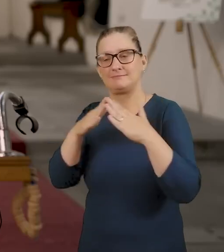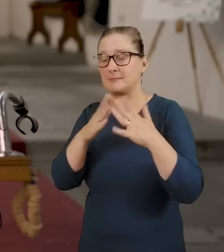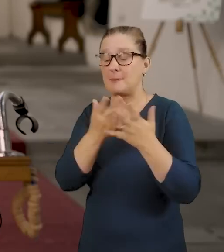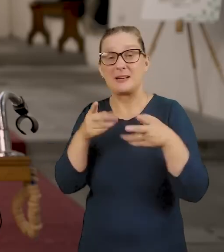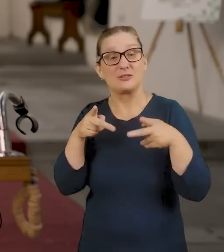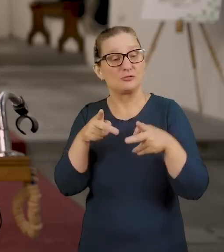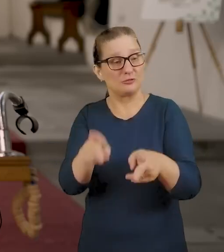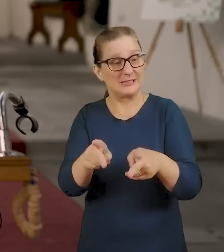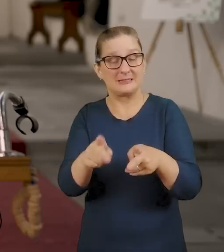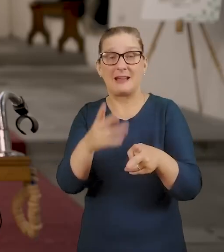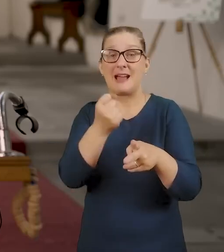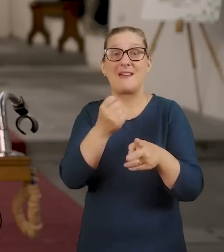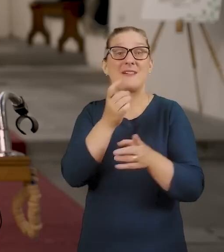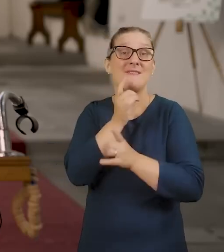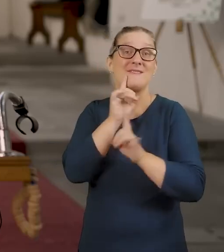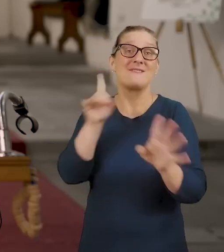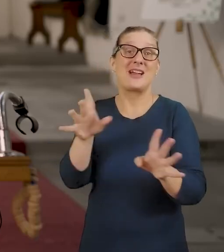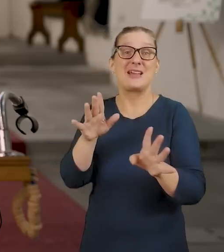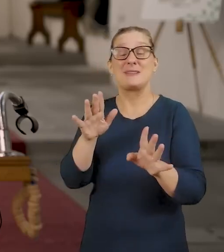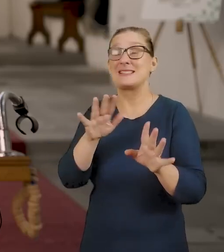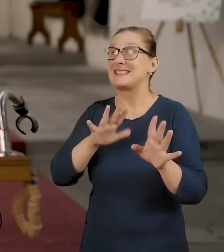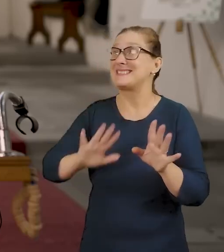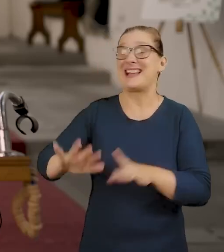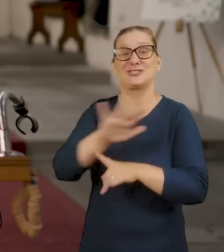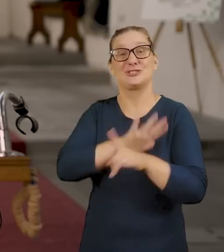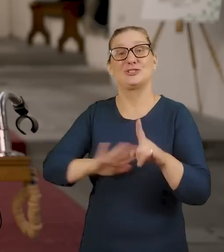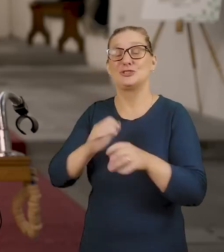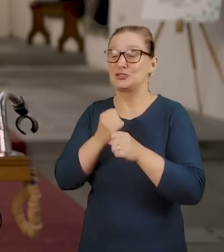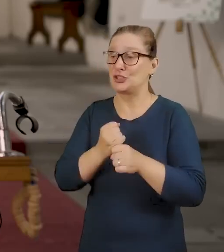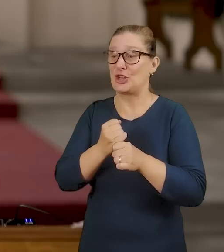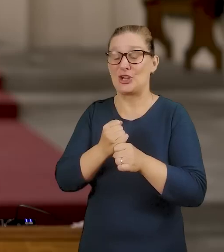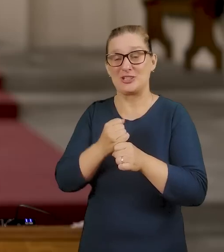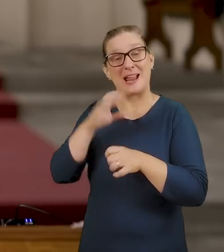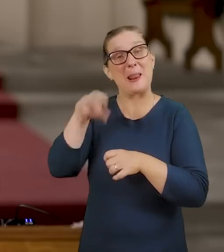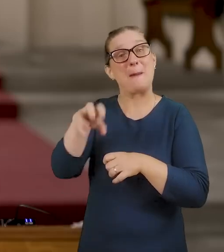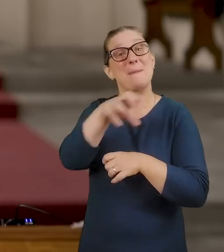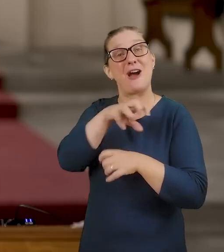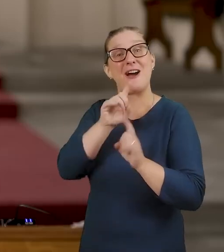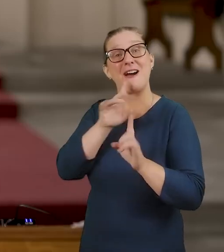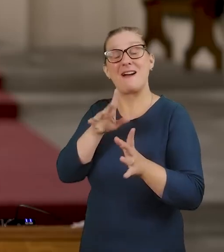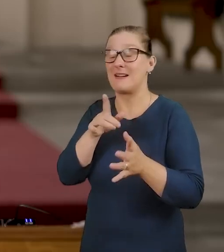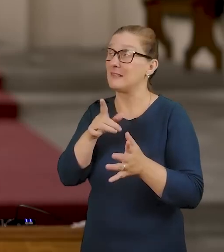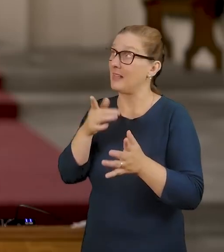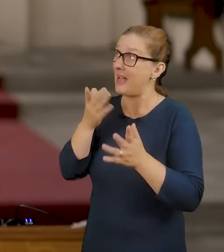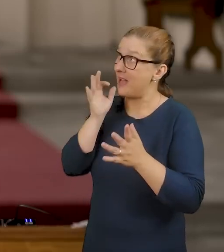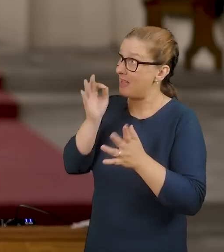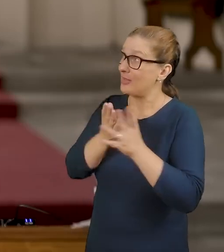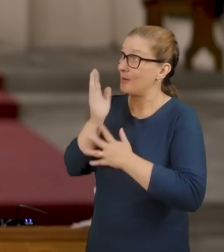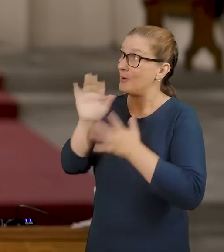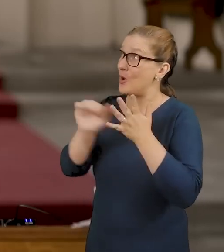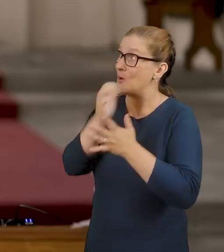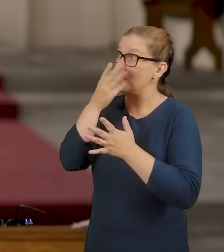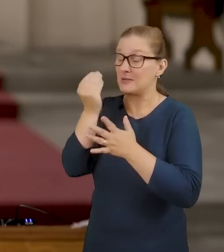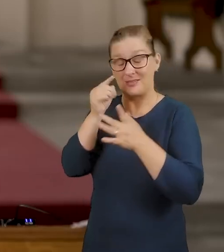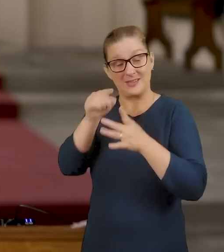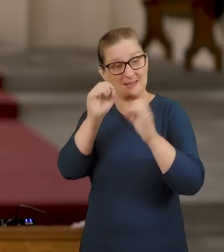of the street roads in this estate have been named after famous national church landmarks. By the power of your Holy Spirit, we